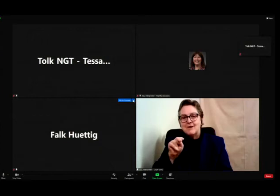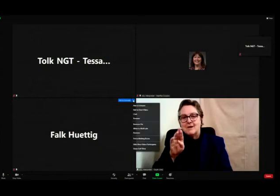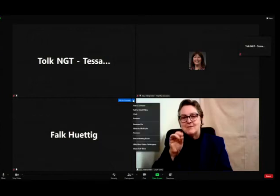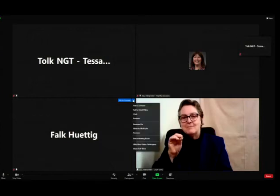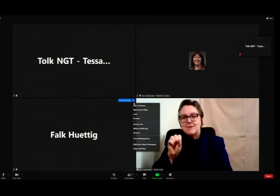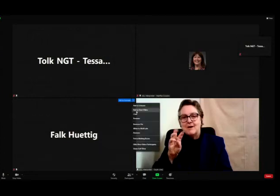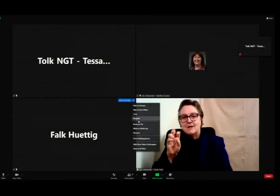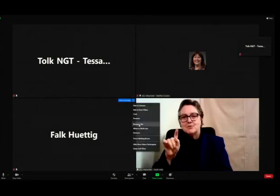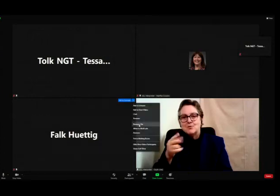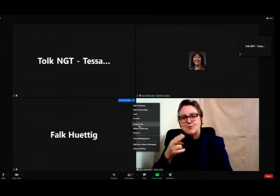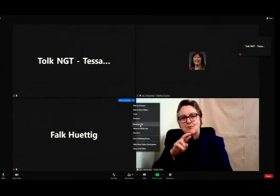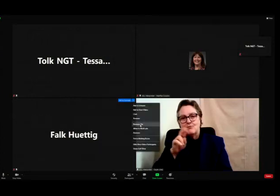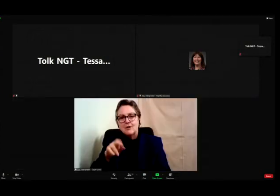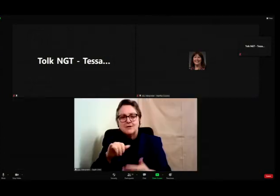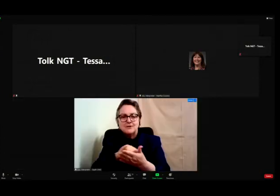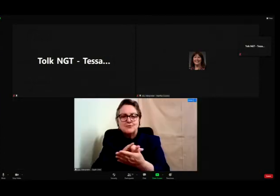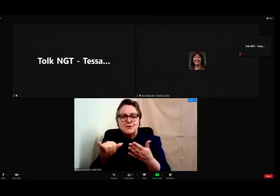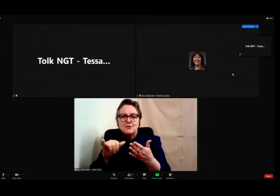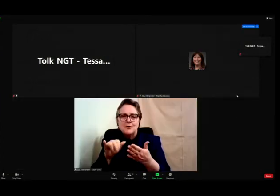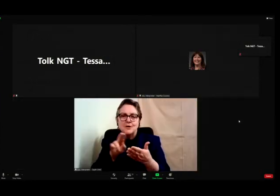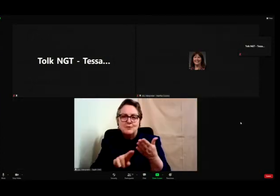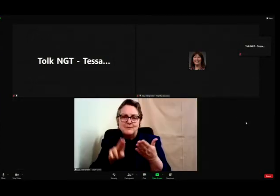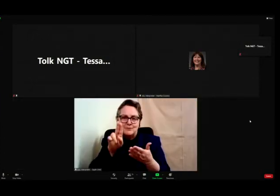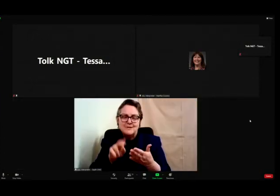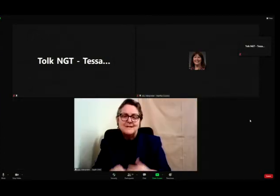Rochester University, United States.